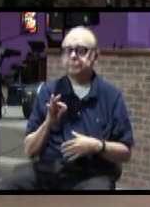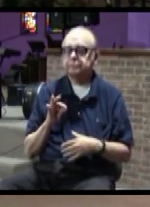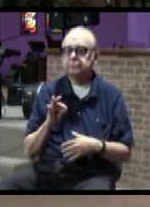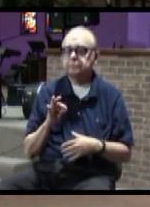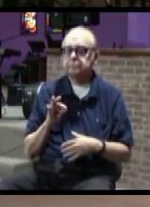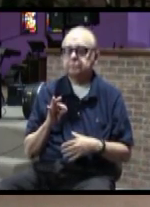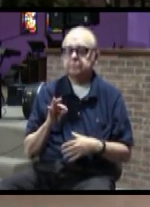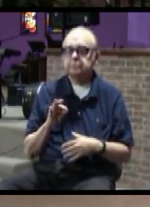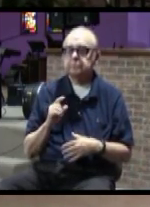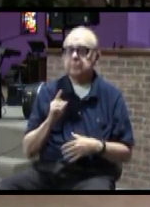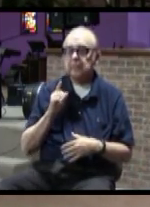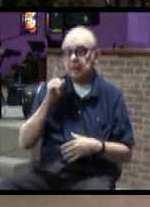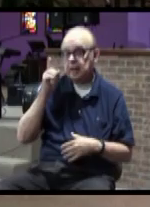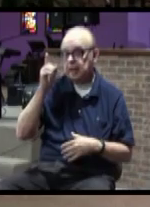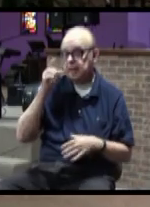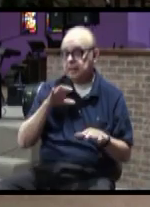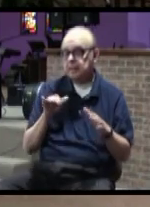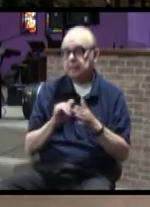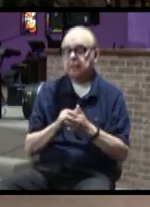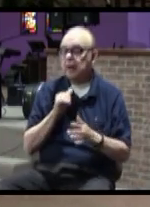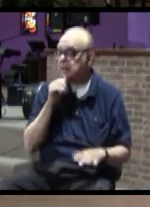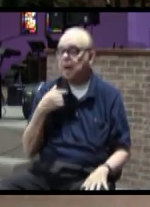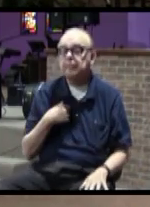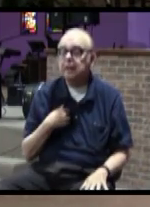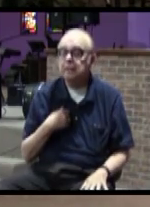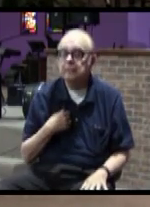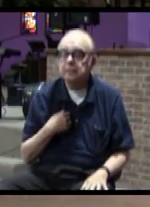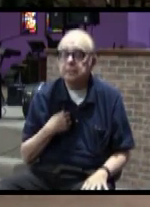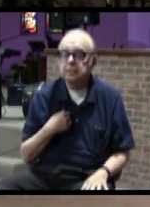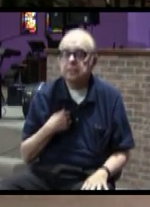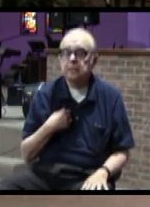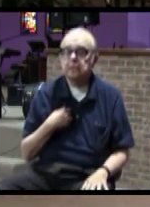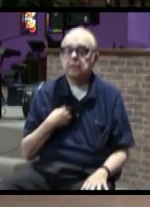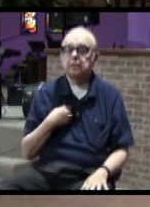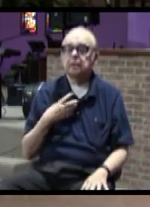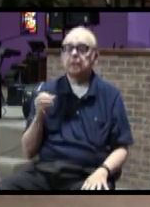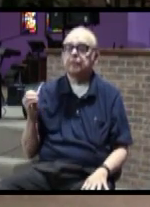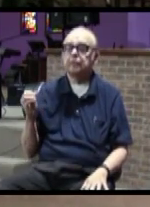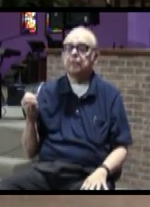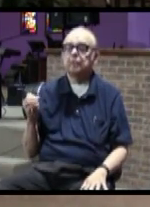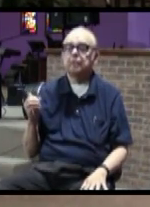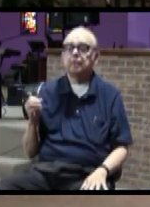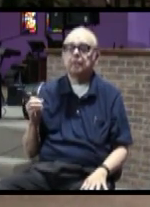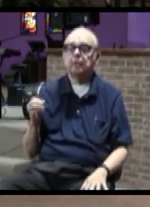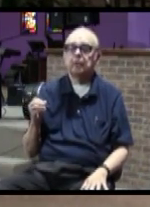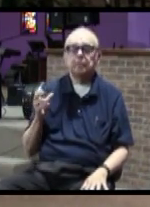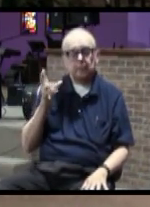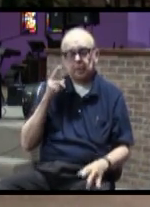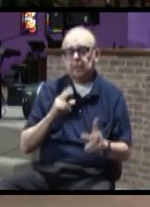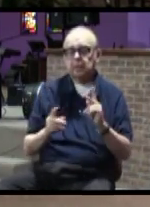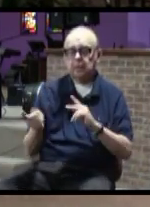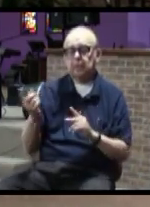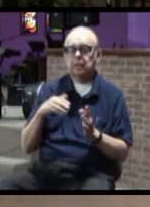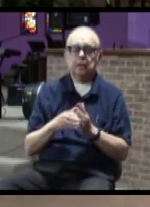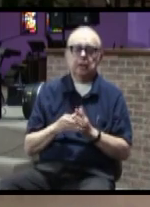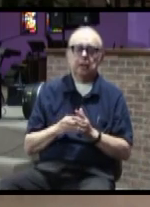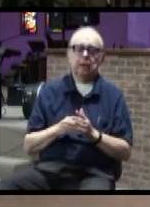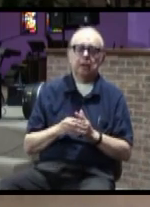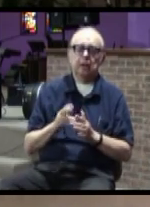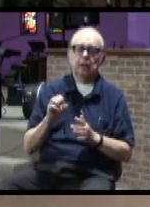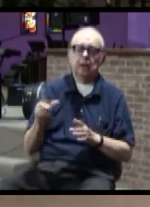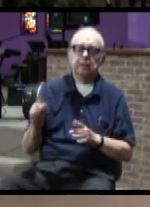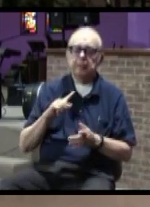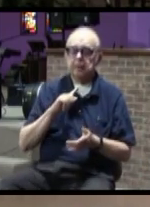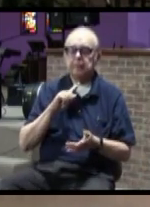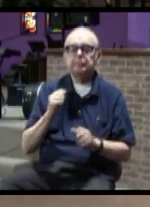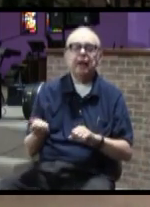Spirit, he did it, not me. And so I've heard people come back